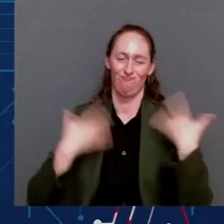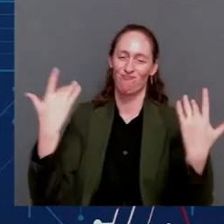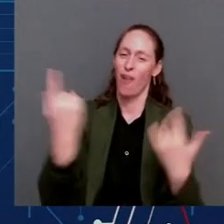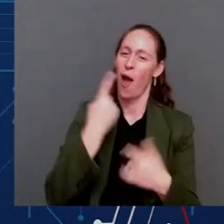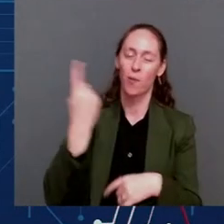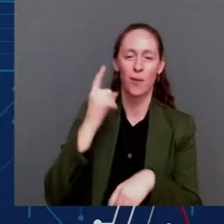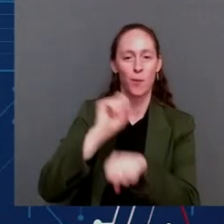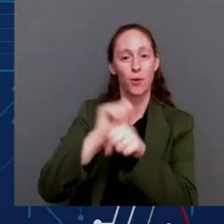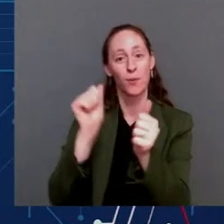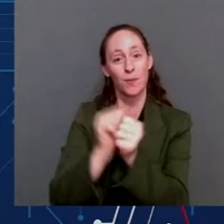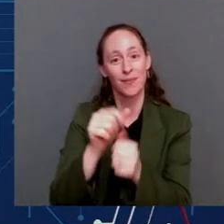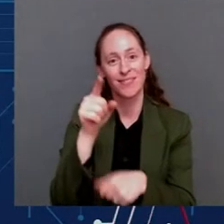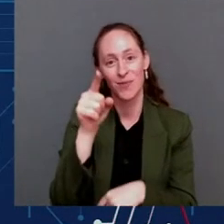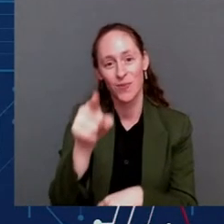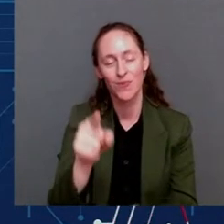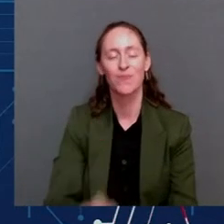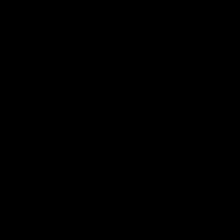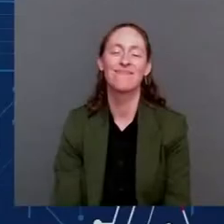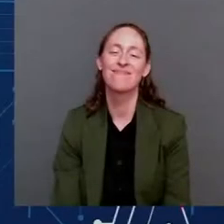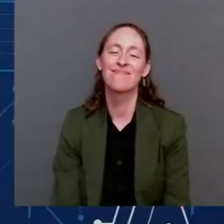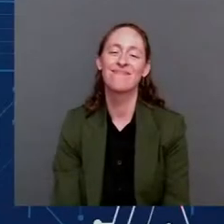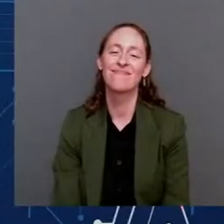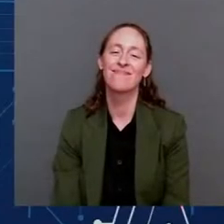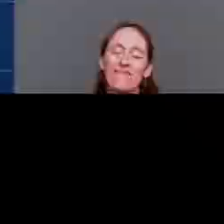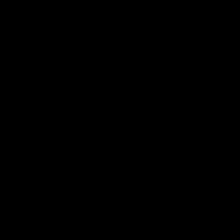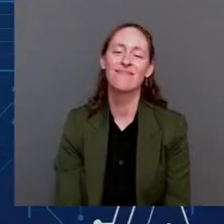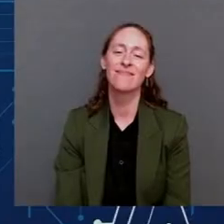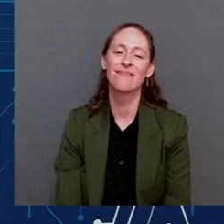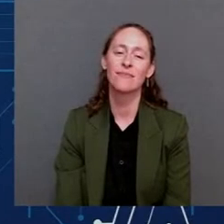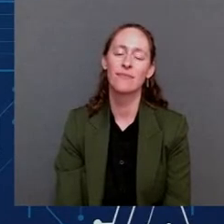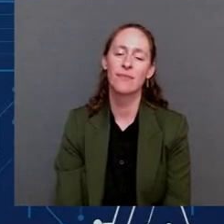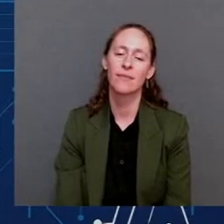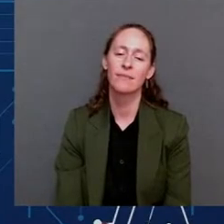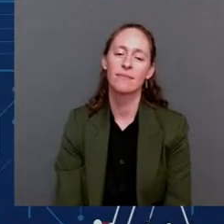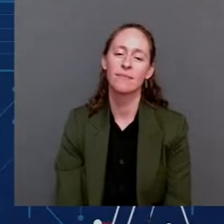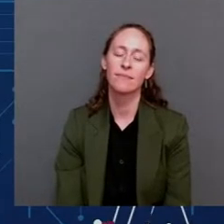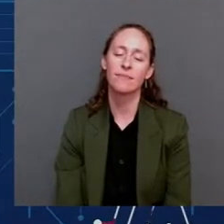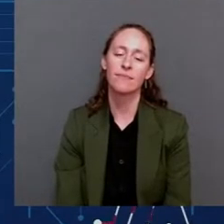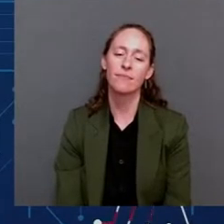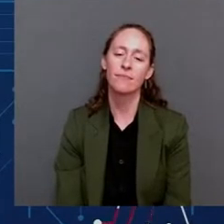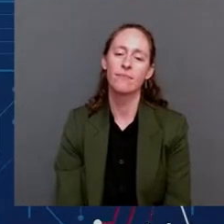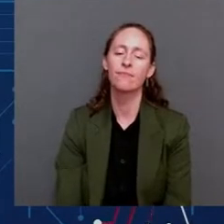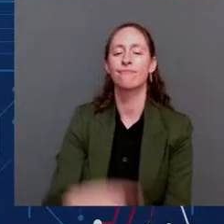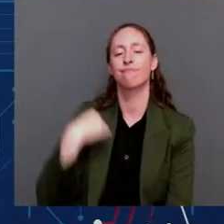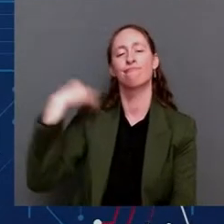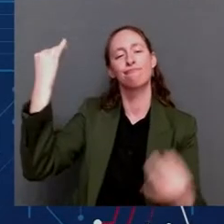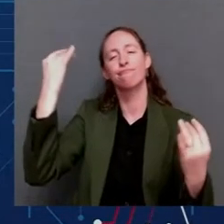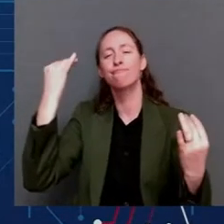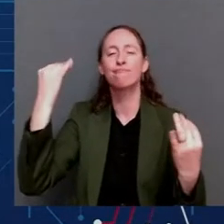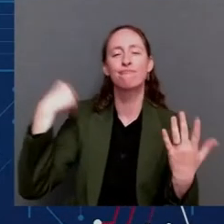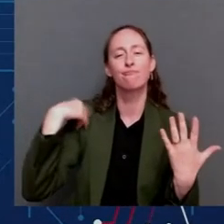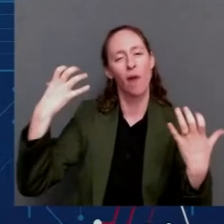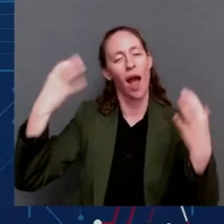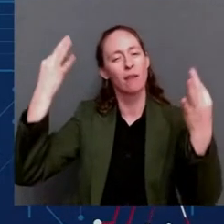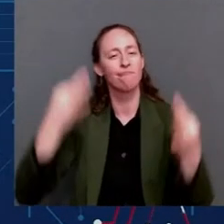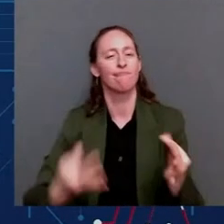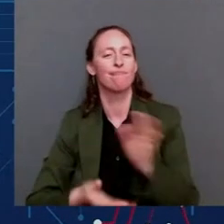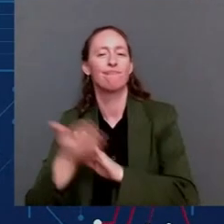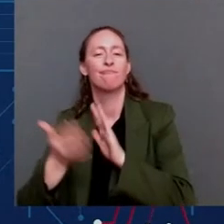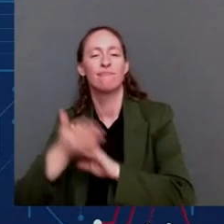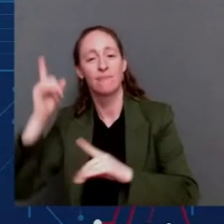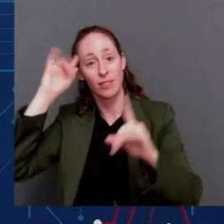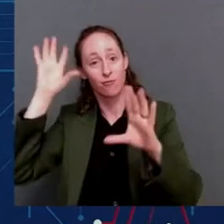When I decided to run for president this last time, I decided that I was tired of the notion of a